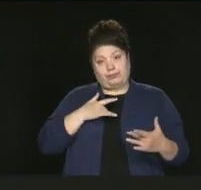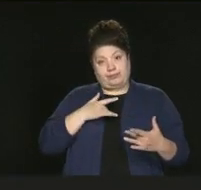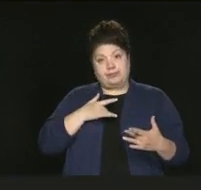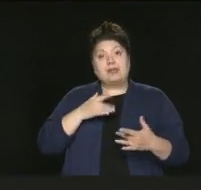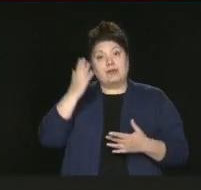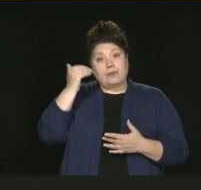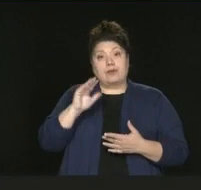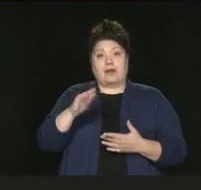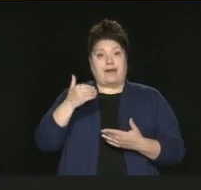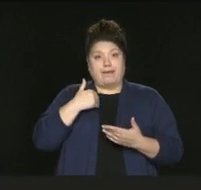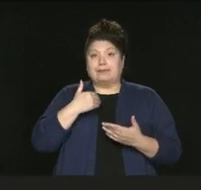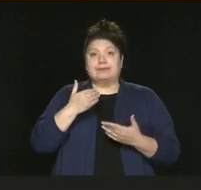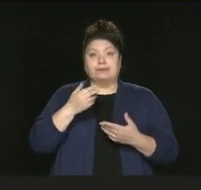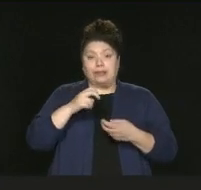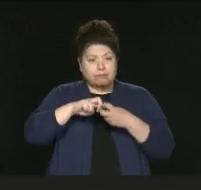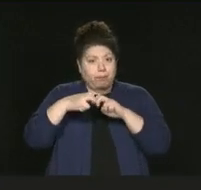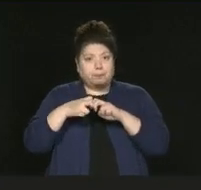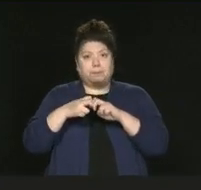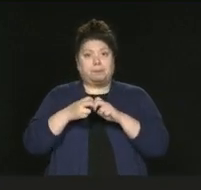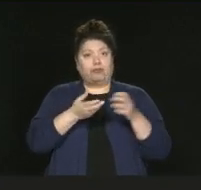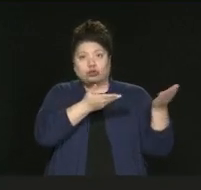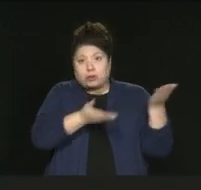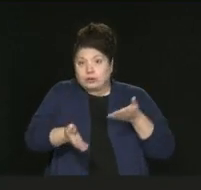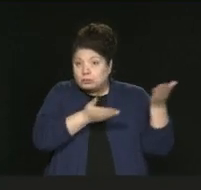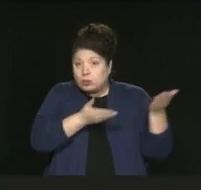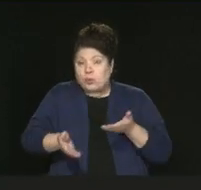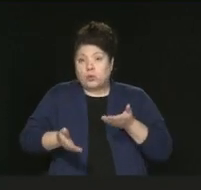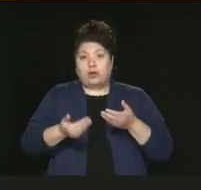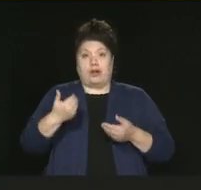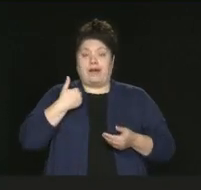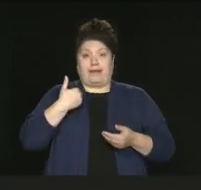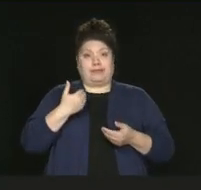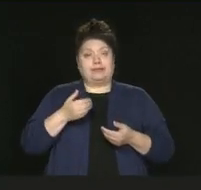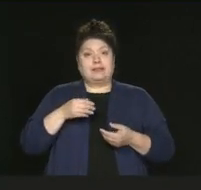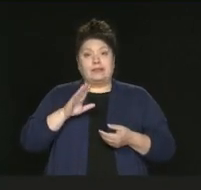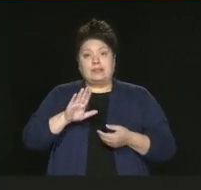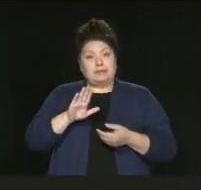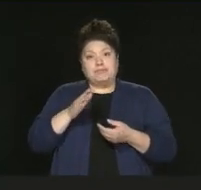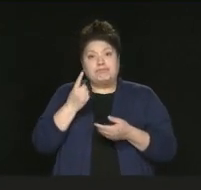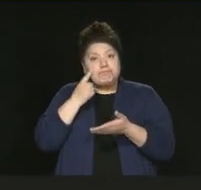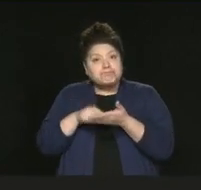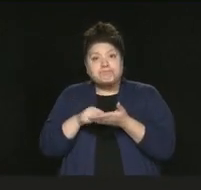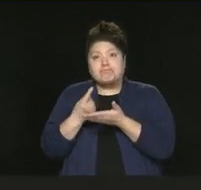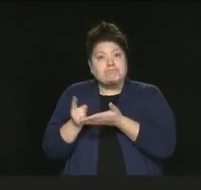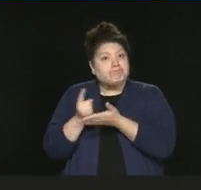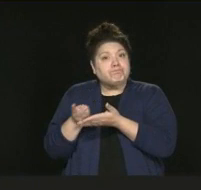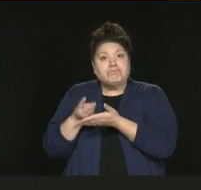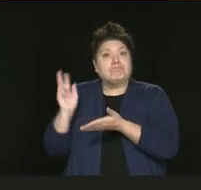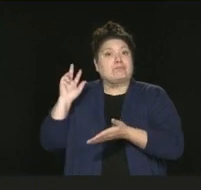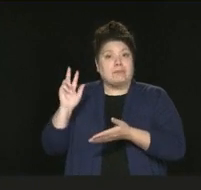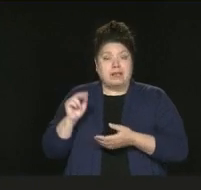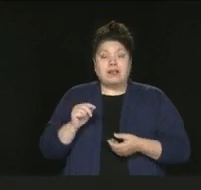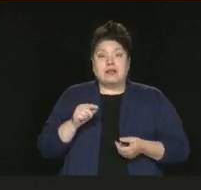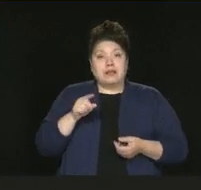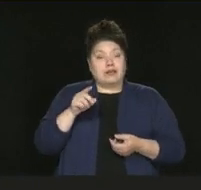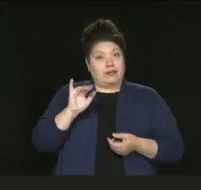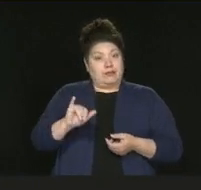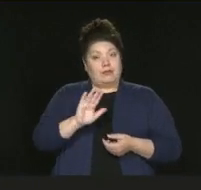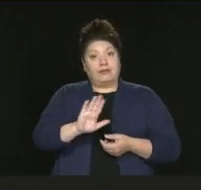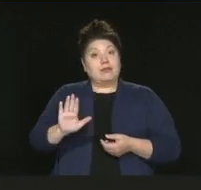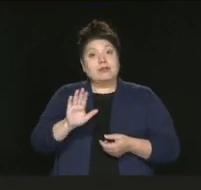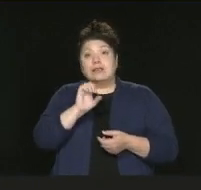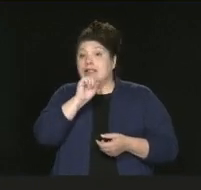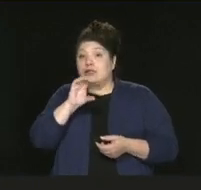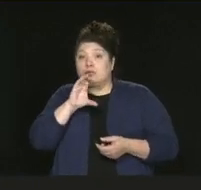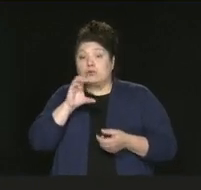and transportation issues that we've seen over the last weeks. There's also the fact that many of these seniors are less